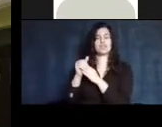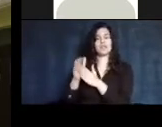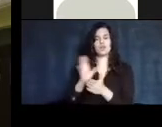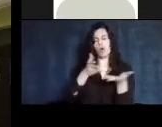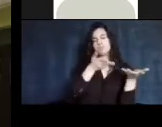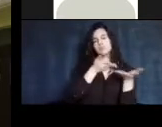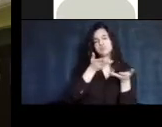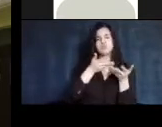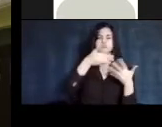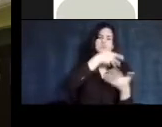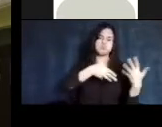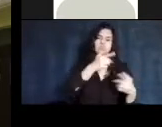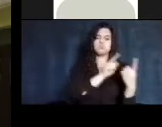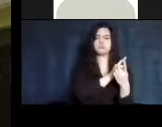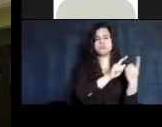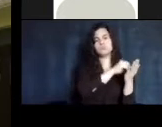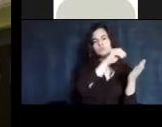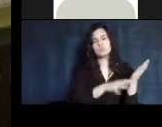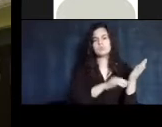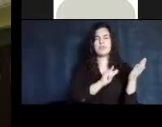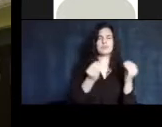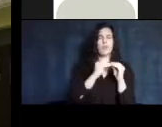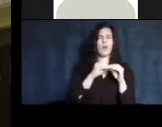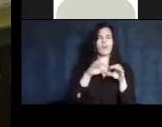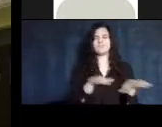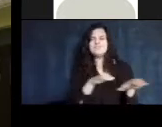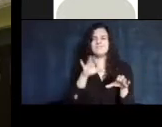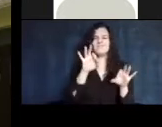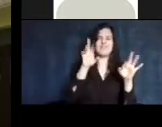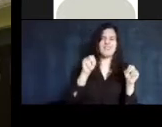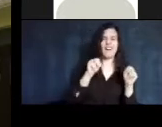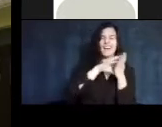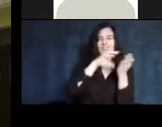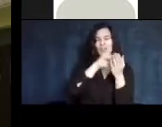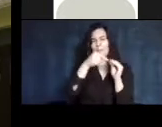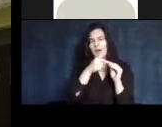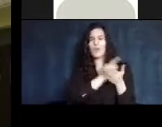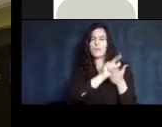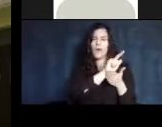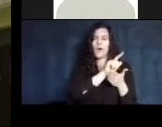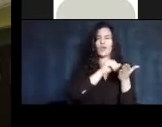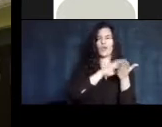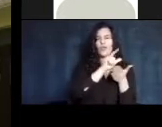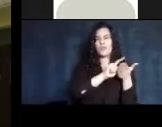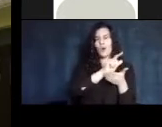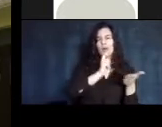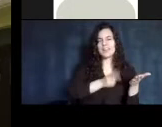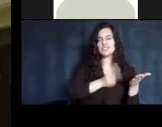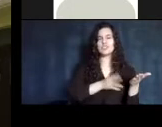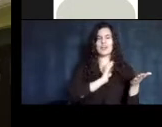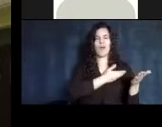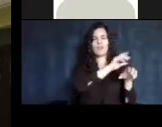students, having more of the fun, what is Lamar, learning about traditions, history of Lamar, and then you